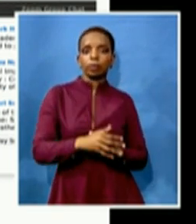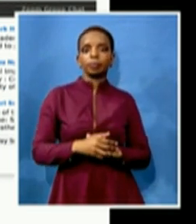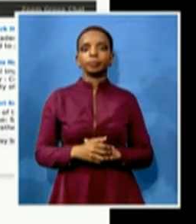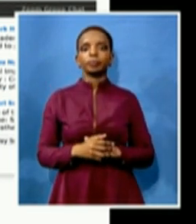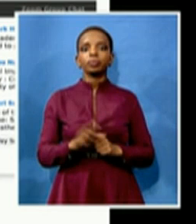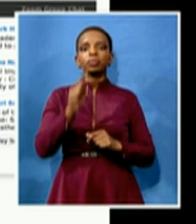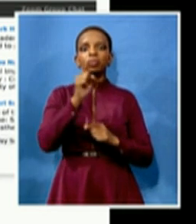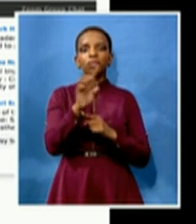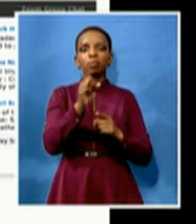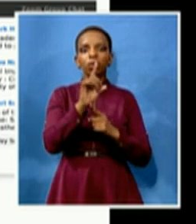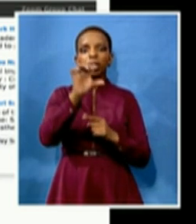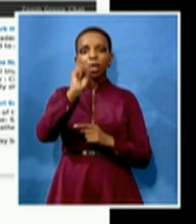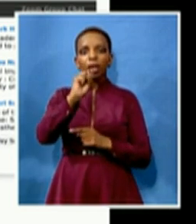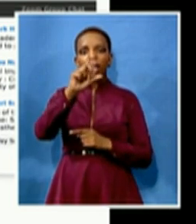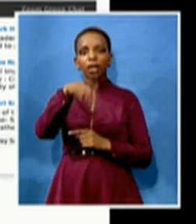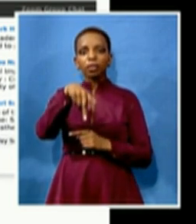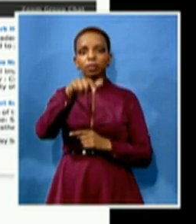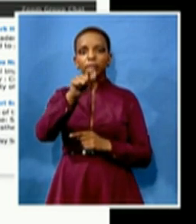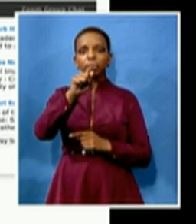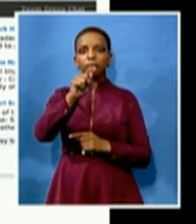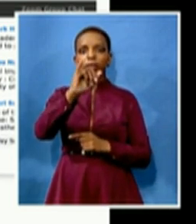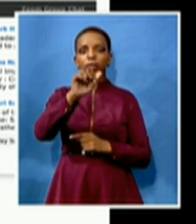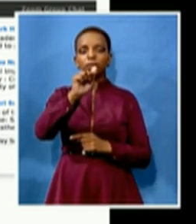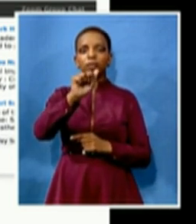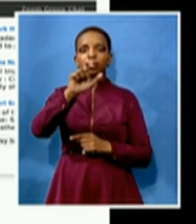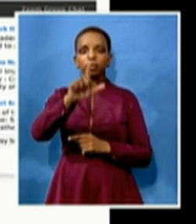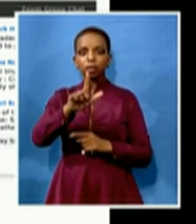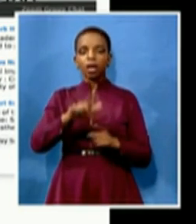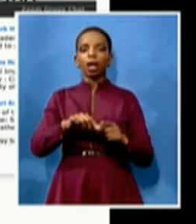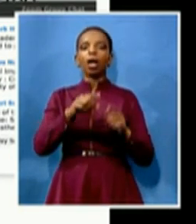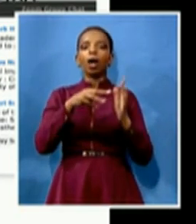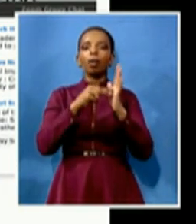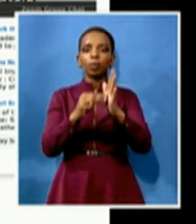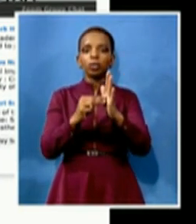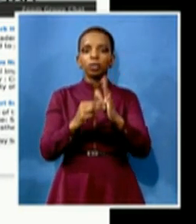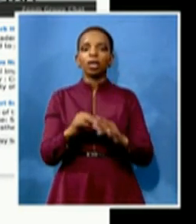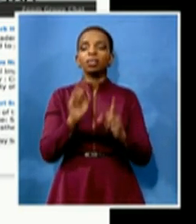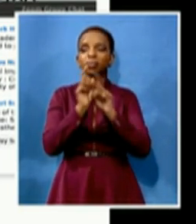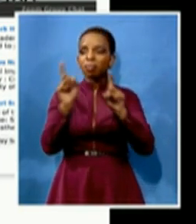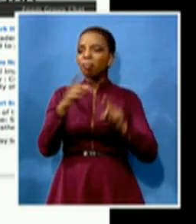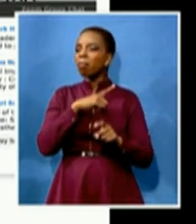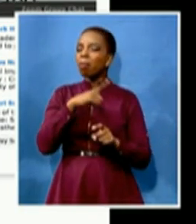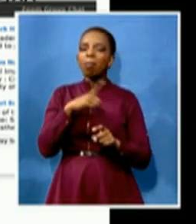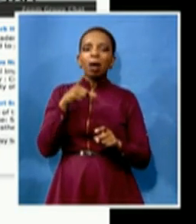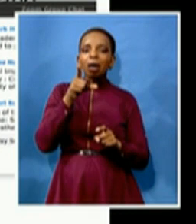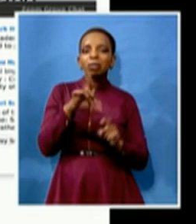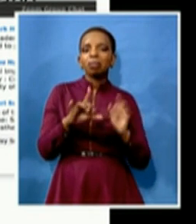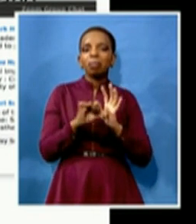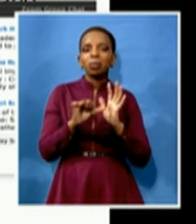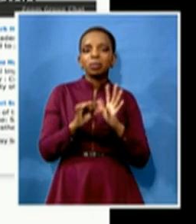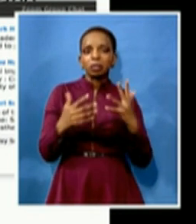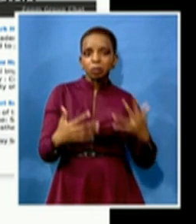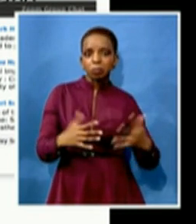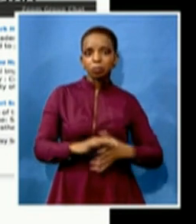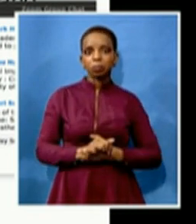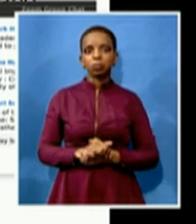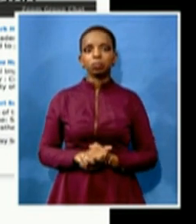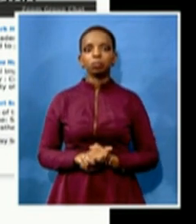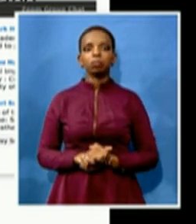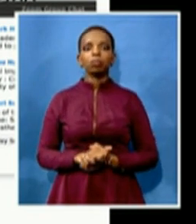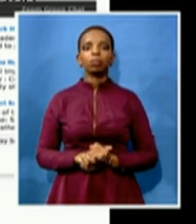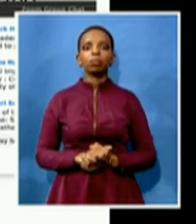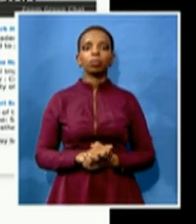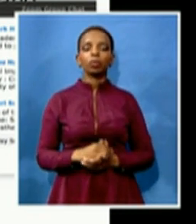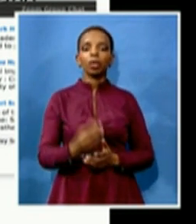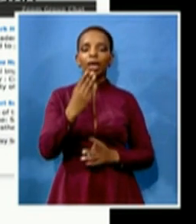spoken about why spatial models are important. There's a team that's assisted in putting these together. They're listed